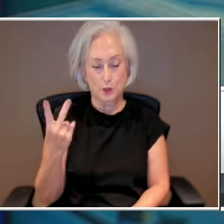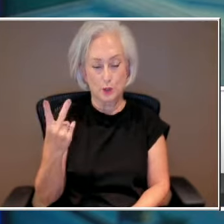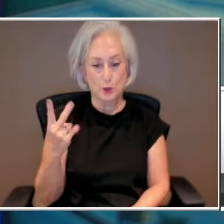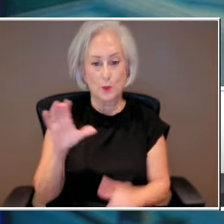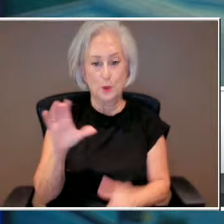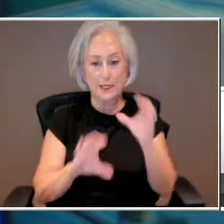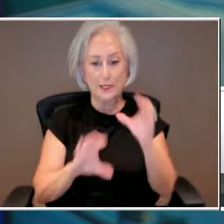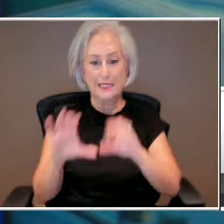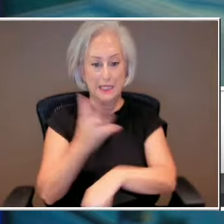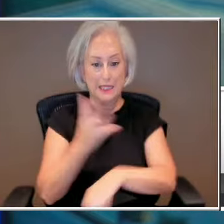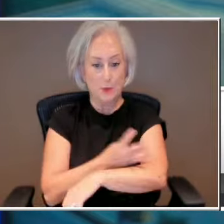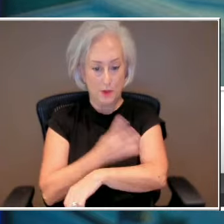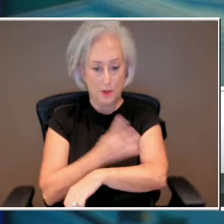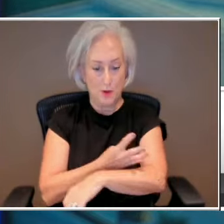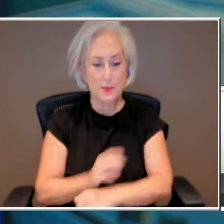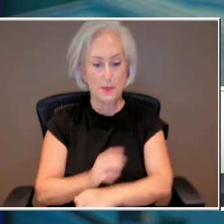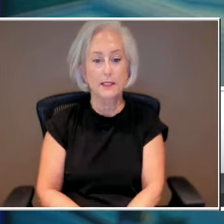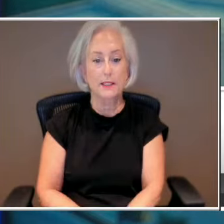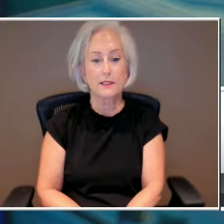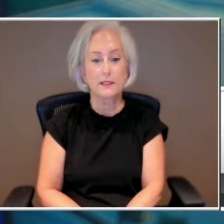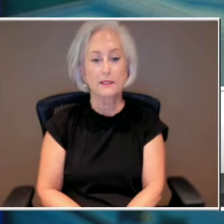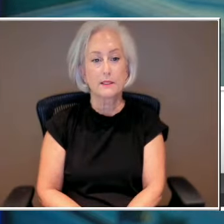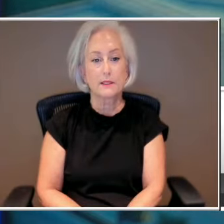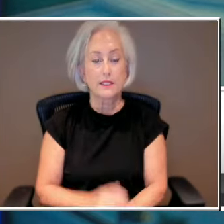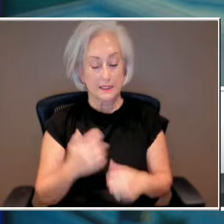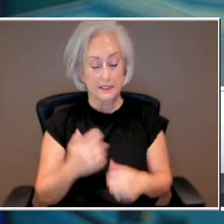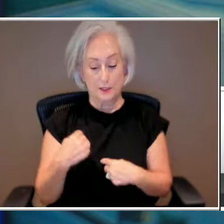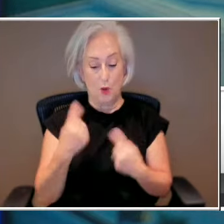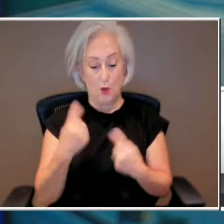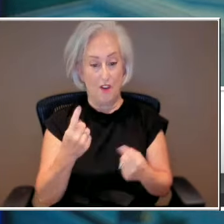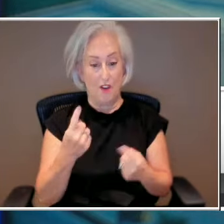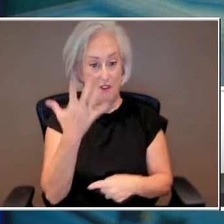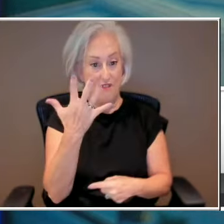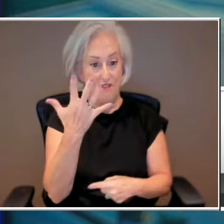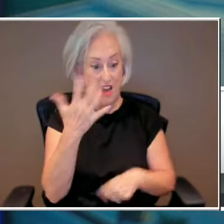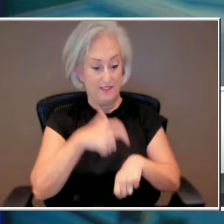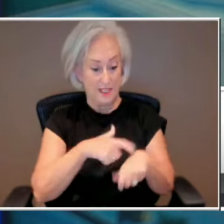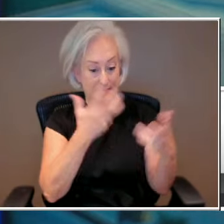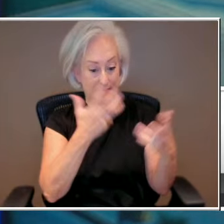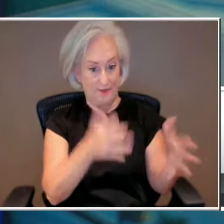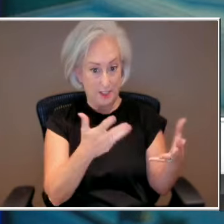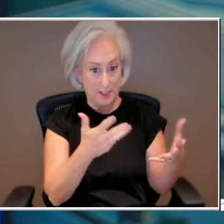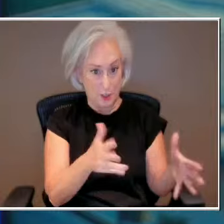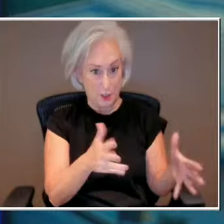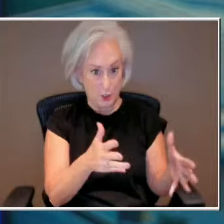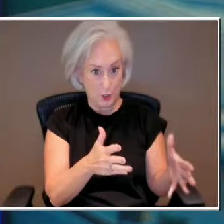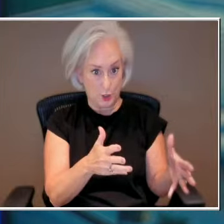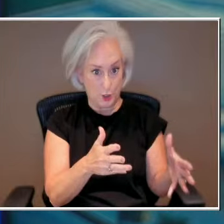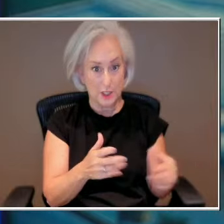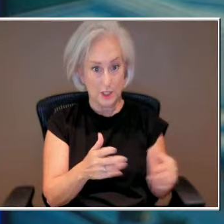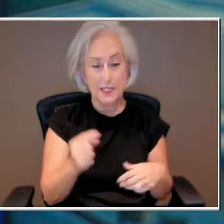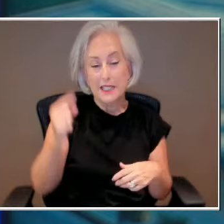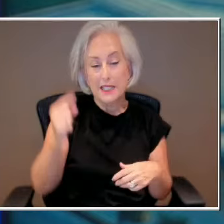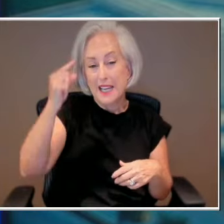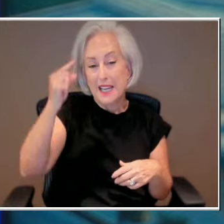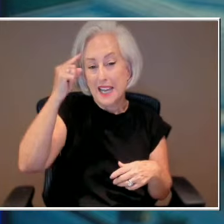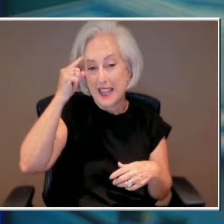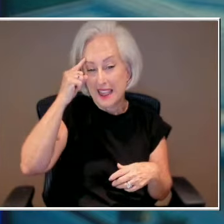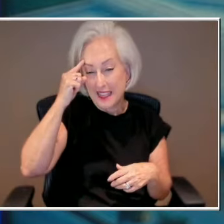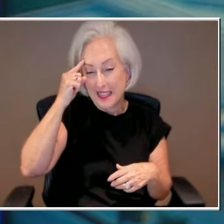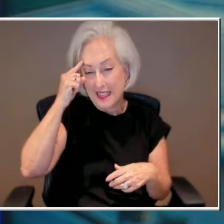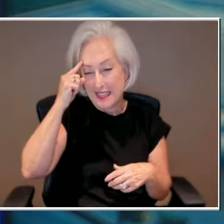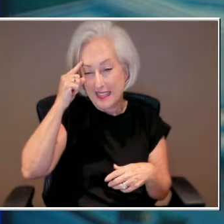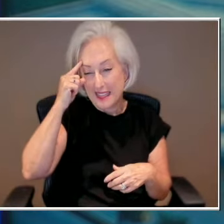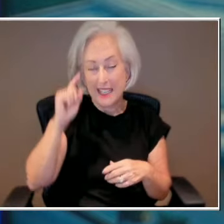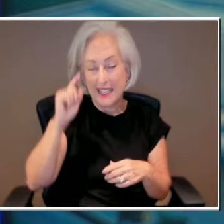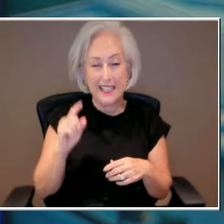treatment. I've completed 5 rounds of it so far. The schedule, I believe, is between 6 and 9. Dr. Sharma can talk on that a